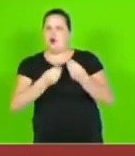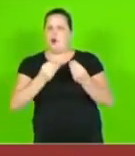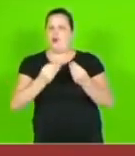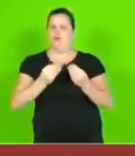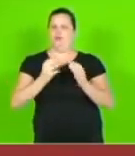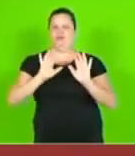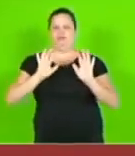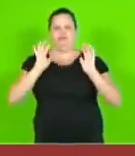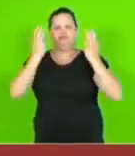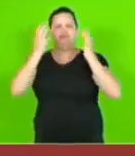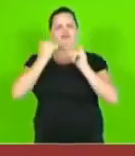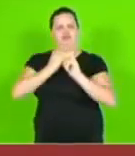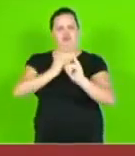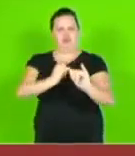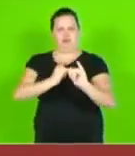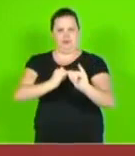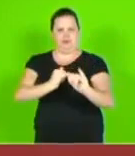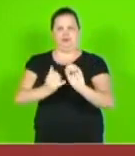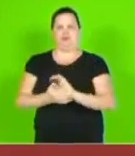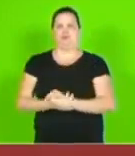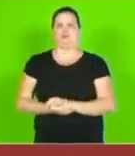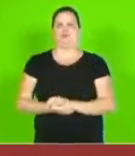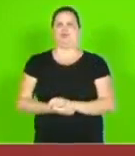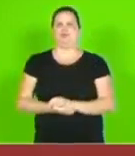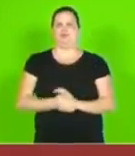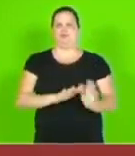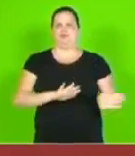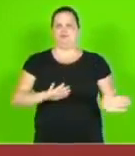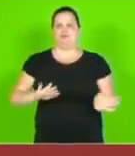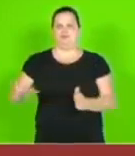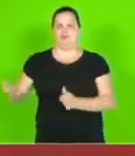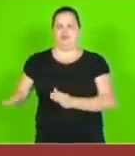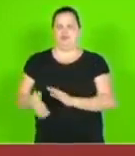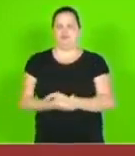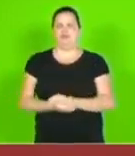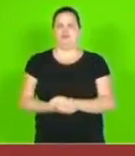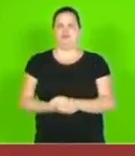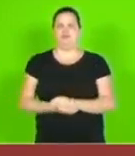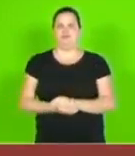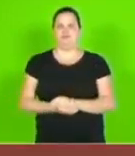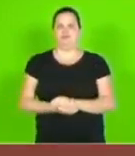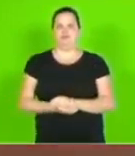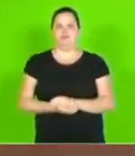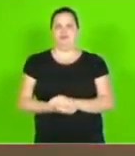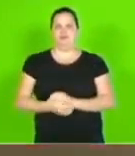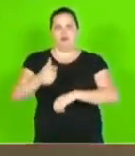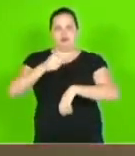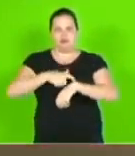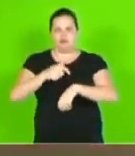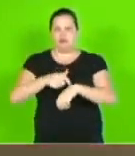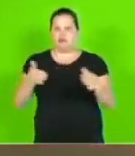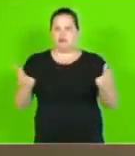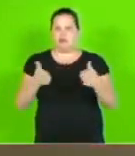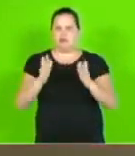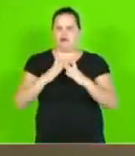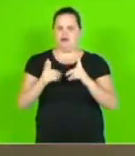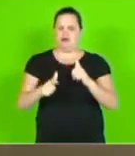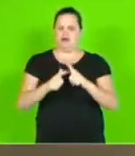Now we're going to watch a quick video of a teacher who watched the event that we had on the